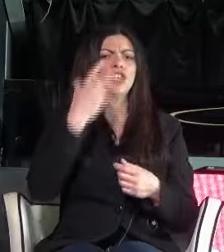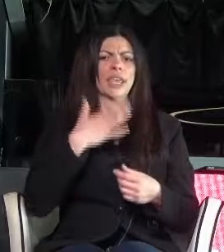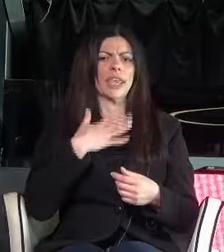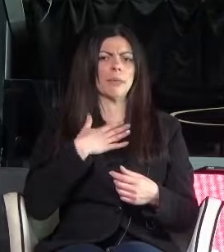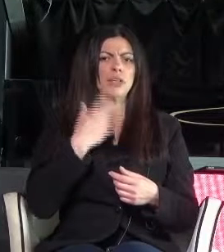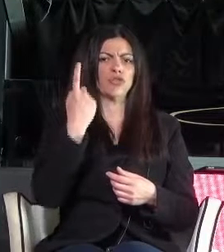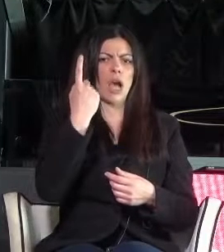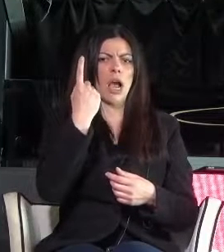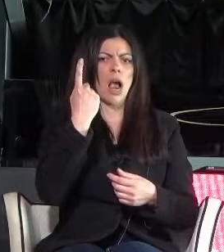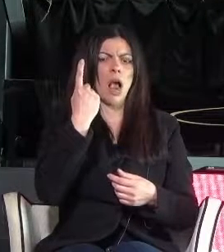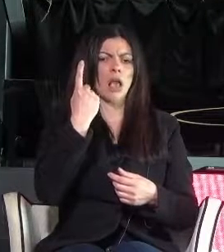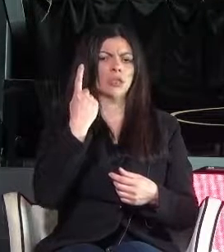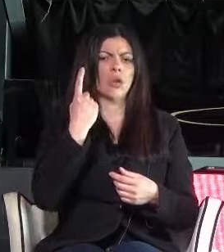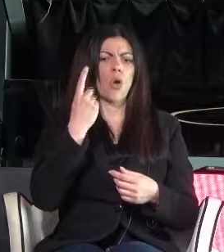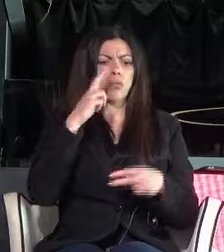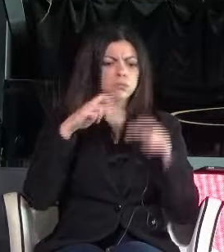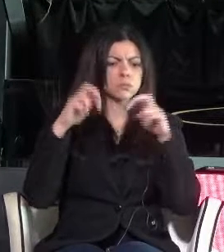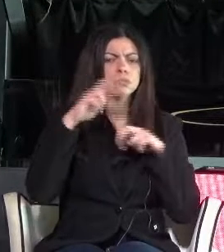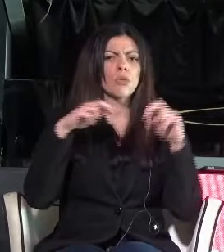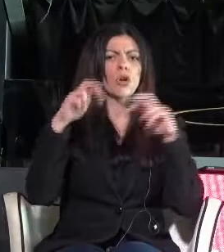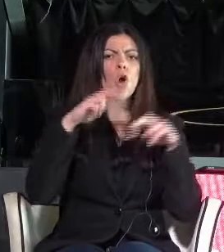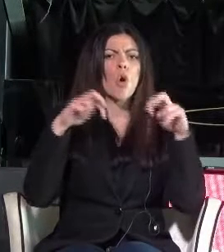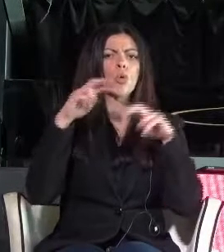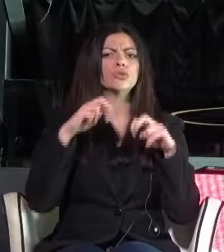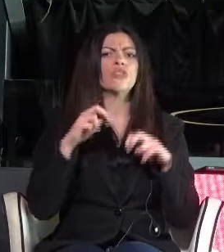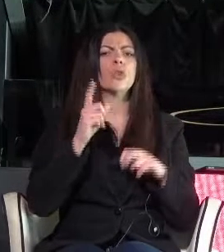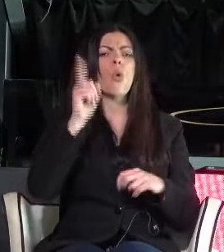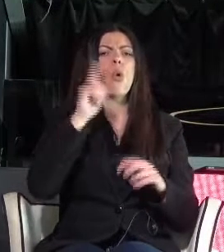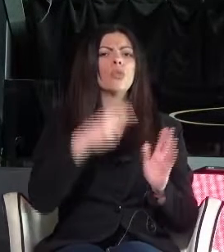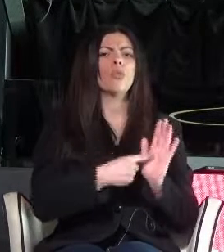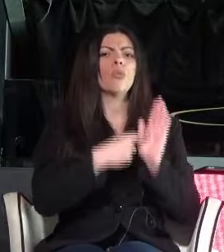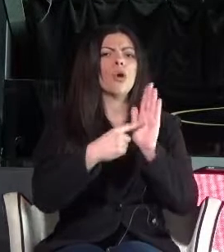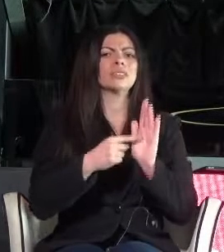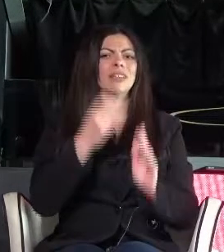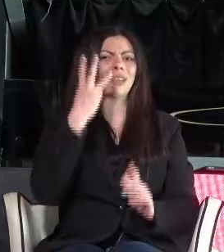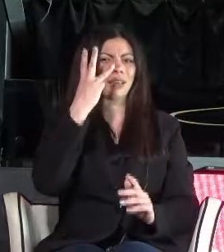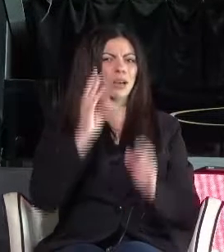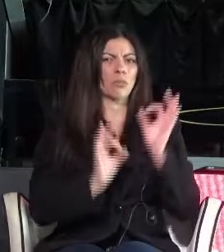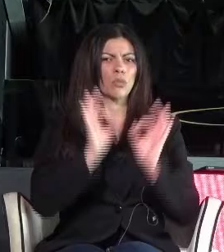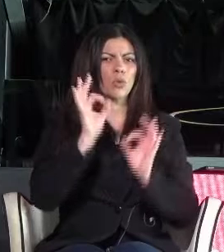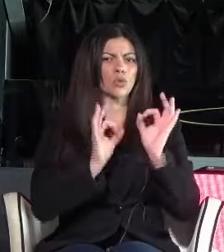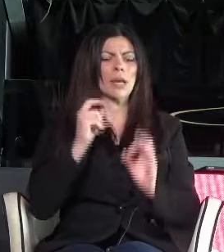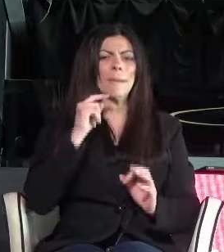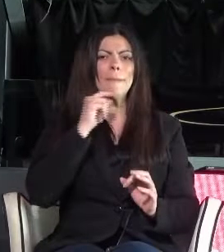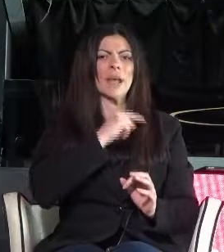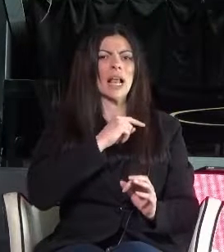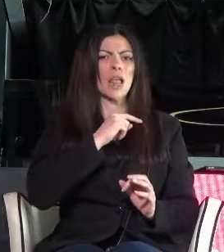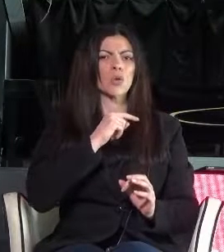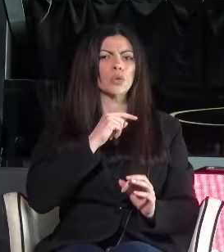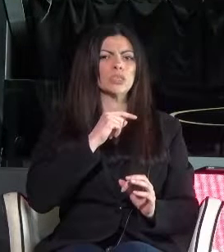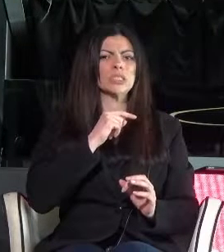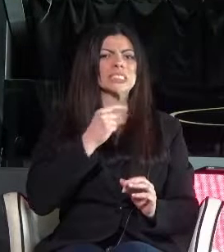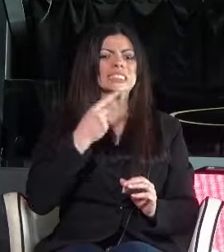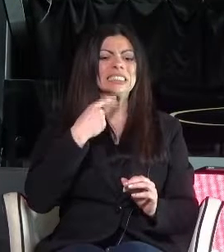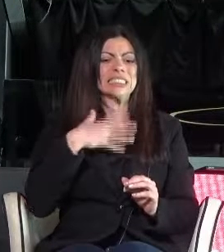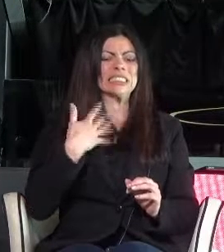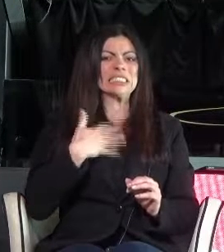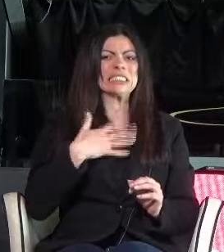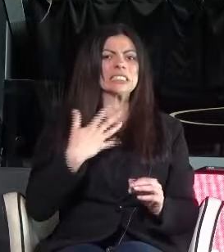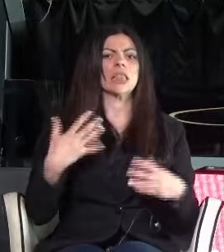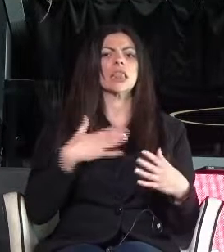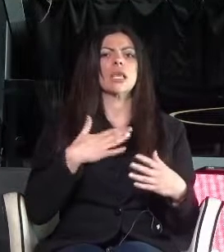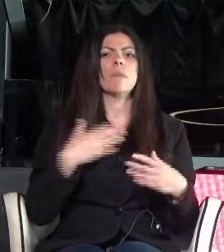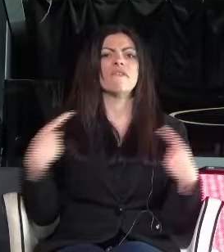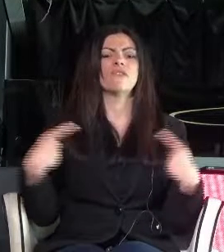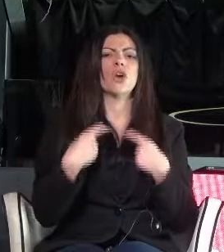Only 3% of Belarusians support war against Ukraine. So only 3%. So if Lukashenko keeps